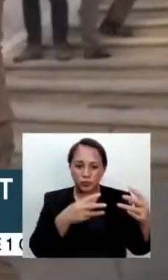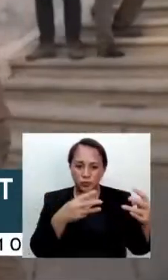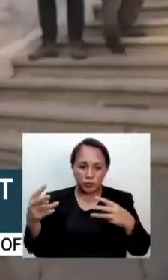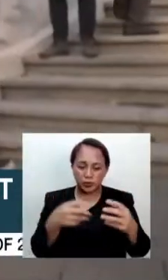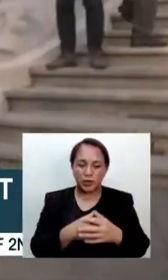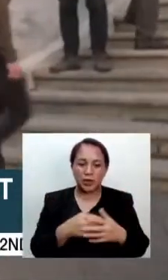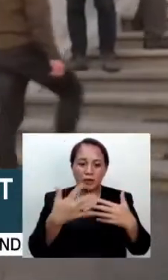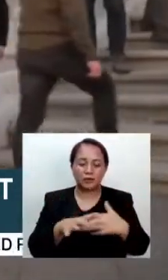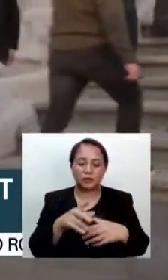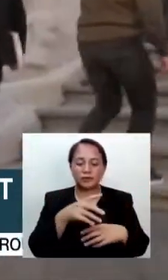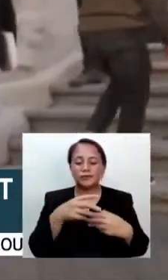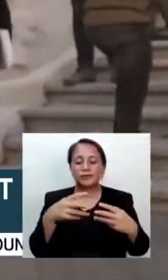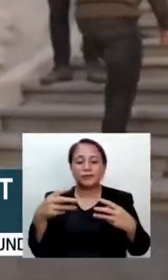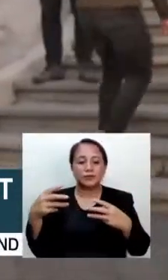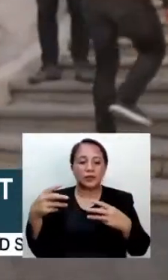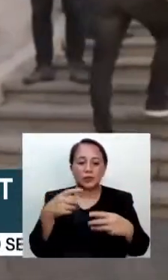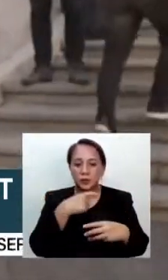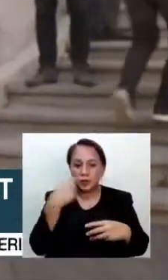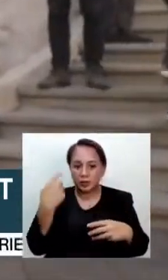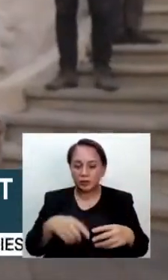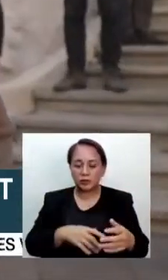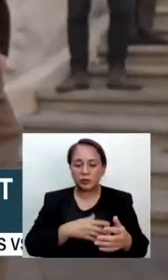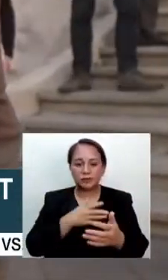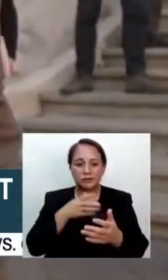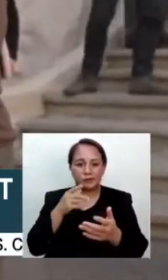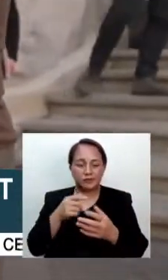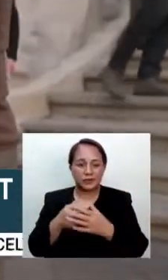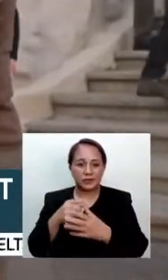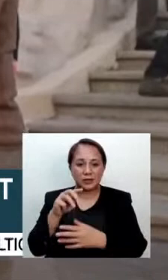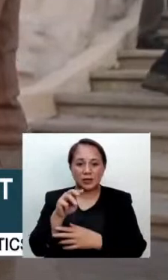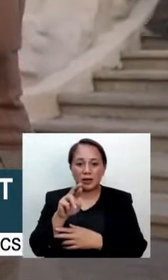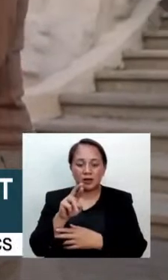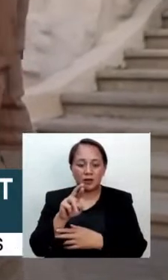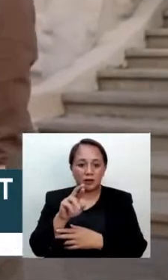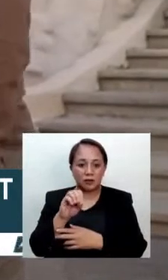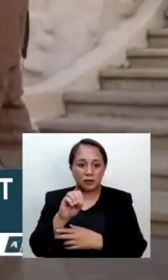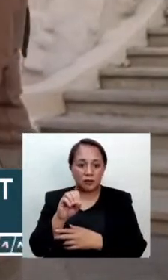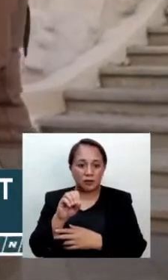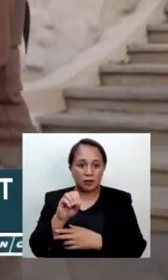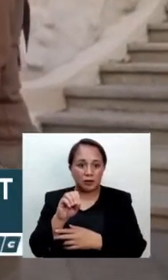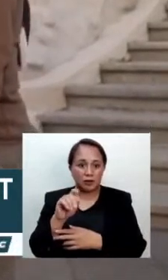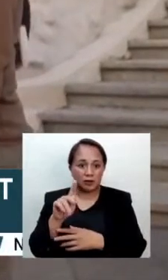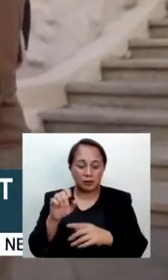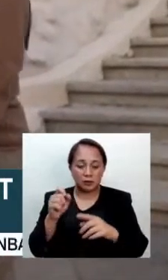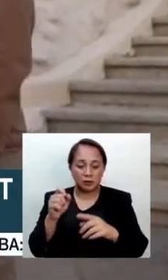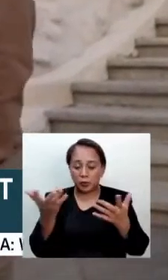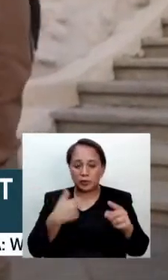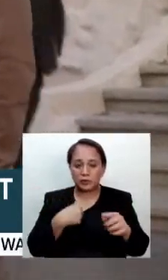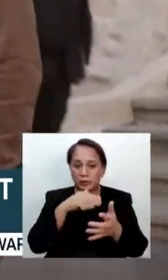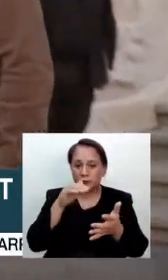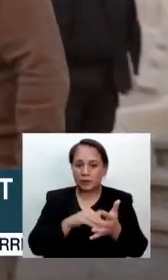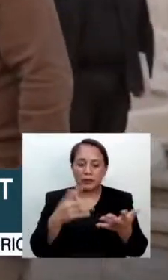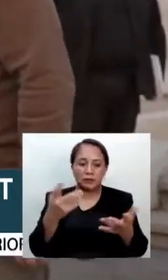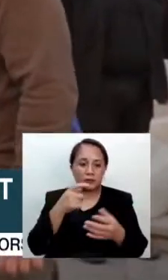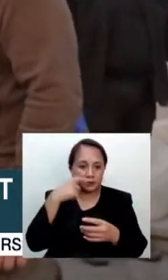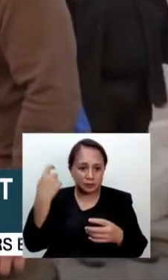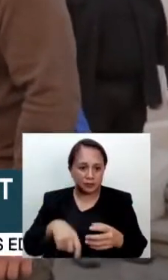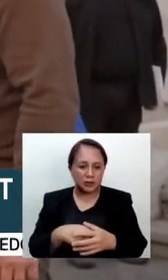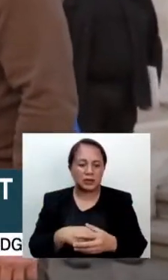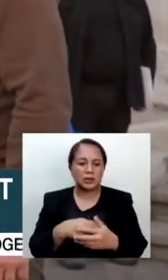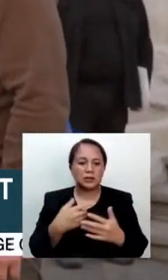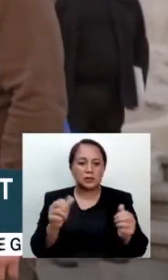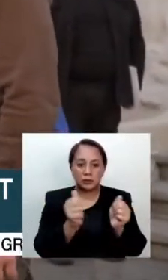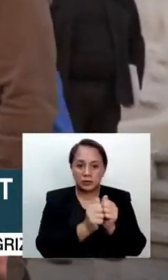Russia launched rockets at the capital during a visit by U.N. Secretary General Antonio Guterres. Pelosi says she and other members